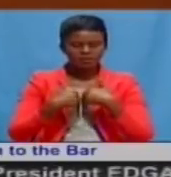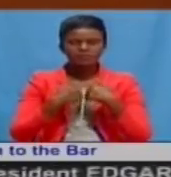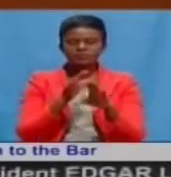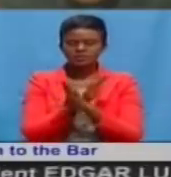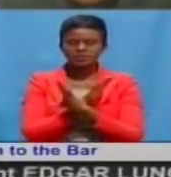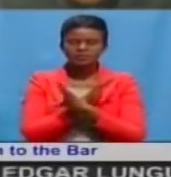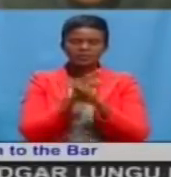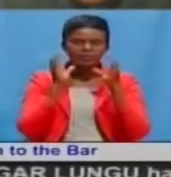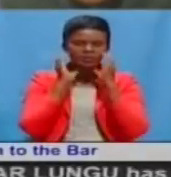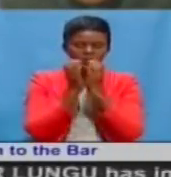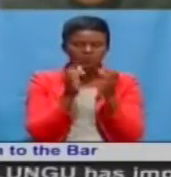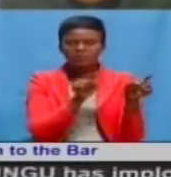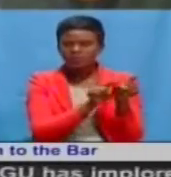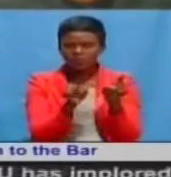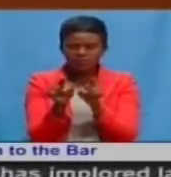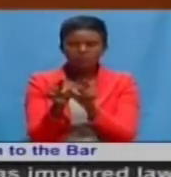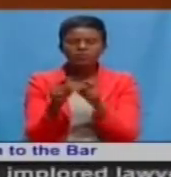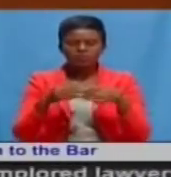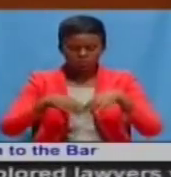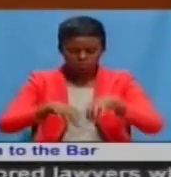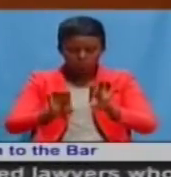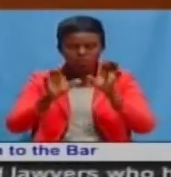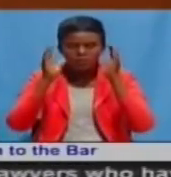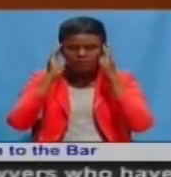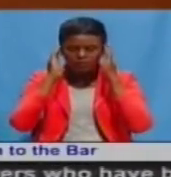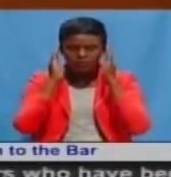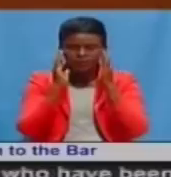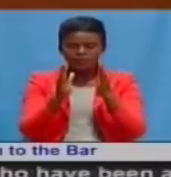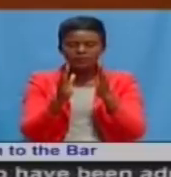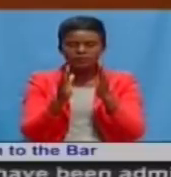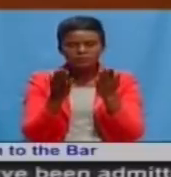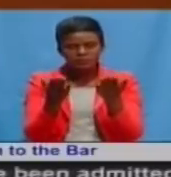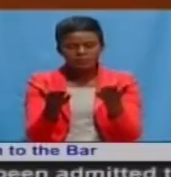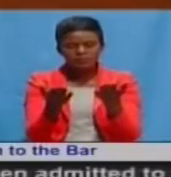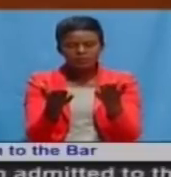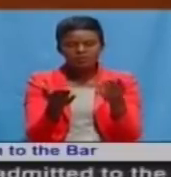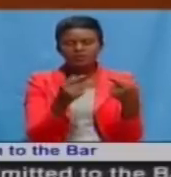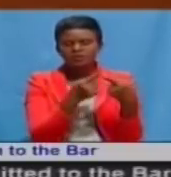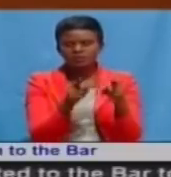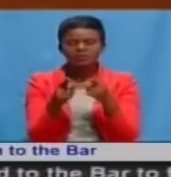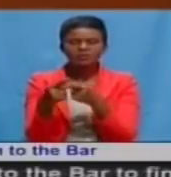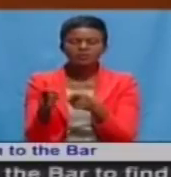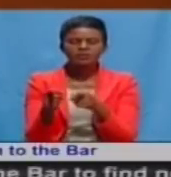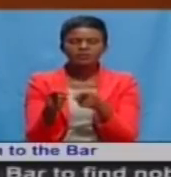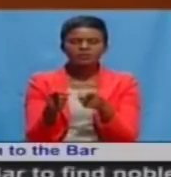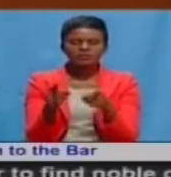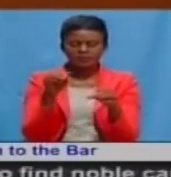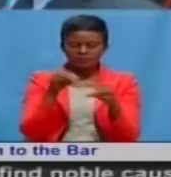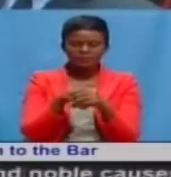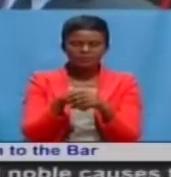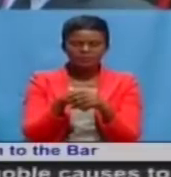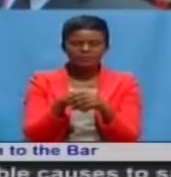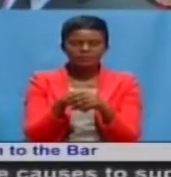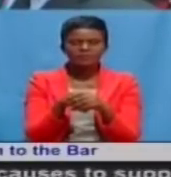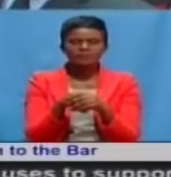Mozambique, but also the continued commitment by the respective governments to the business of this